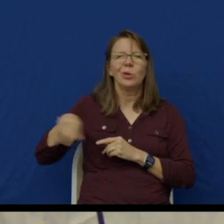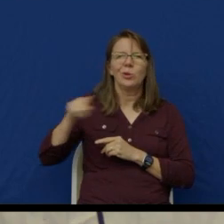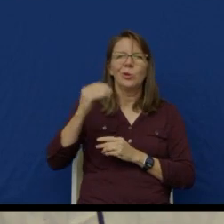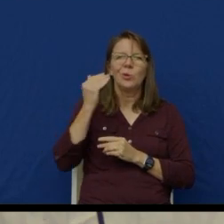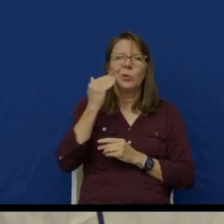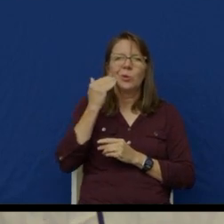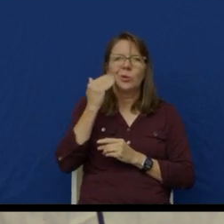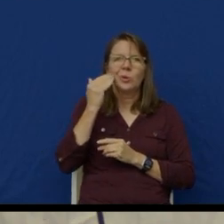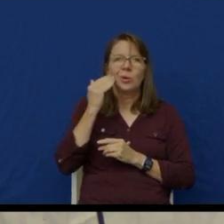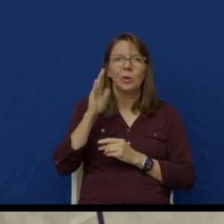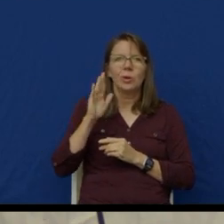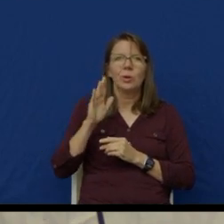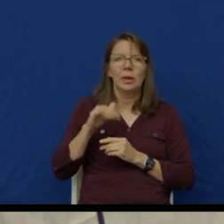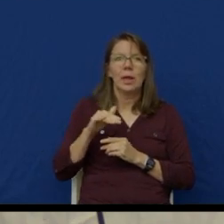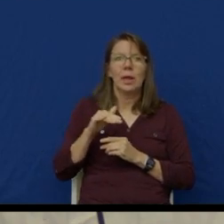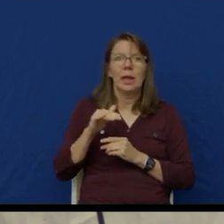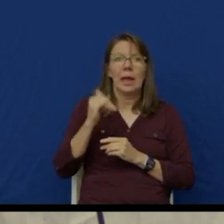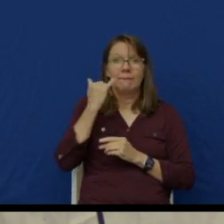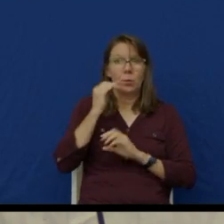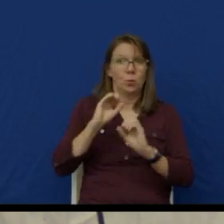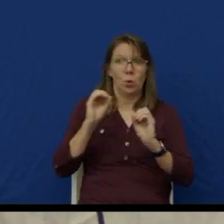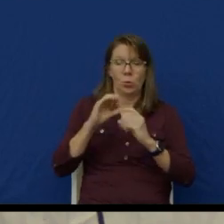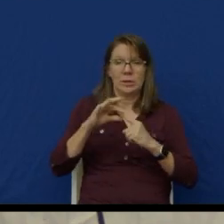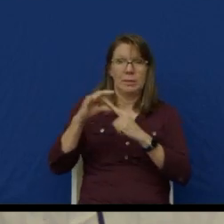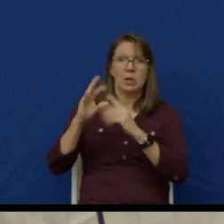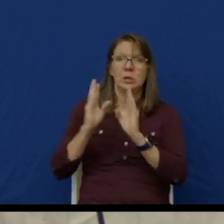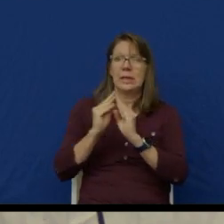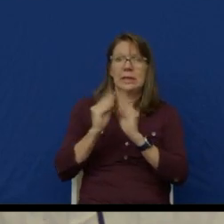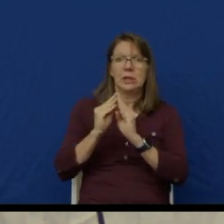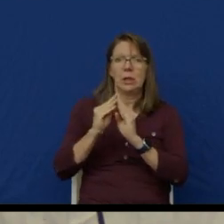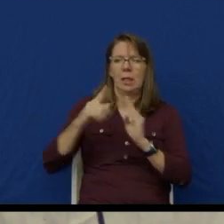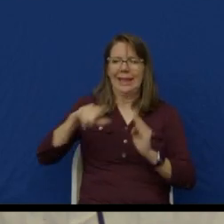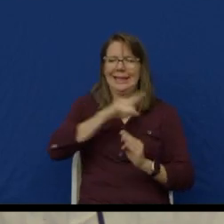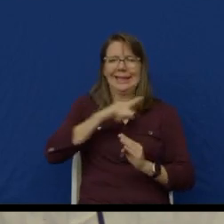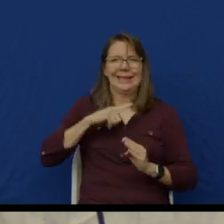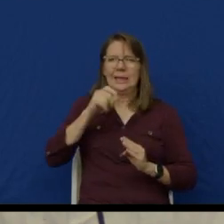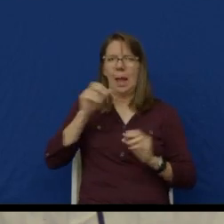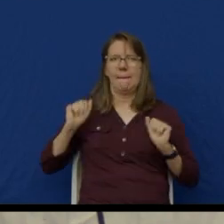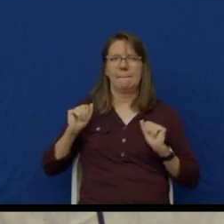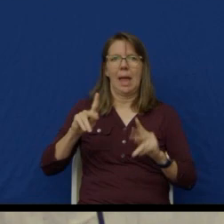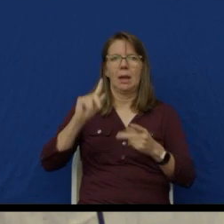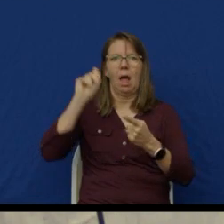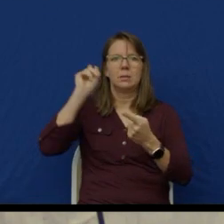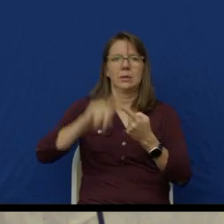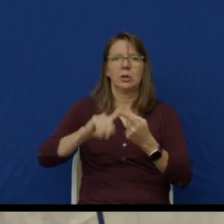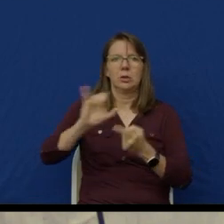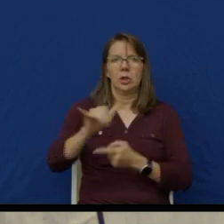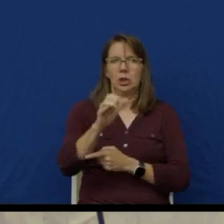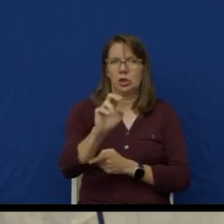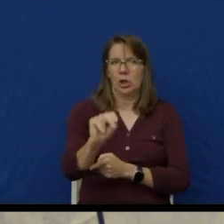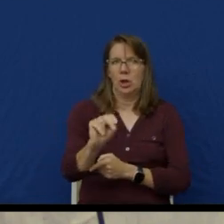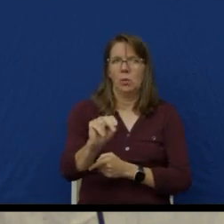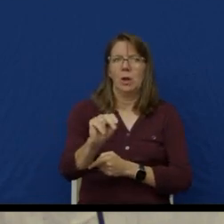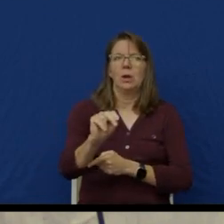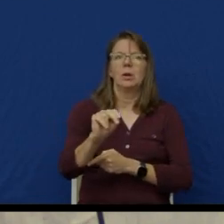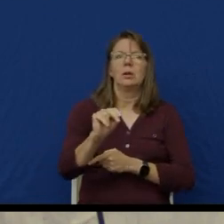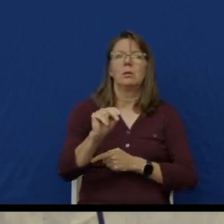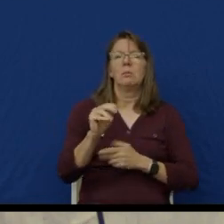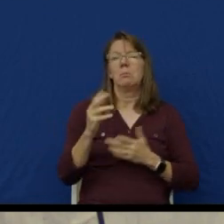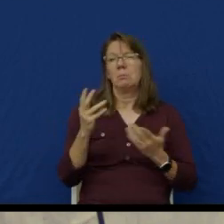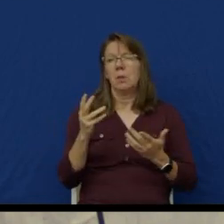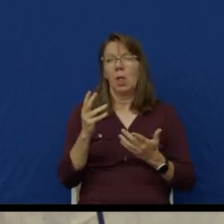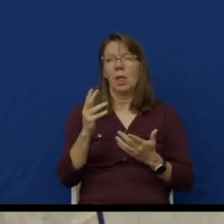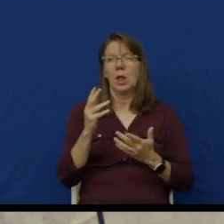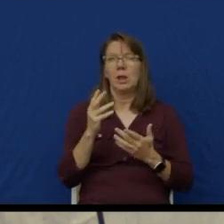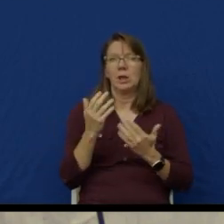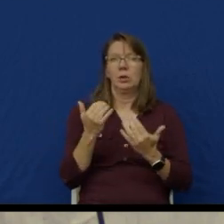barring a special session, they won't be back until the first week of January. It is a budget session, so it's a 60-day session. It'll run right up